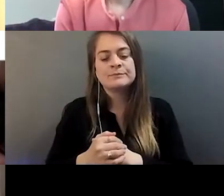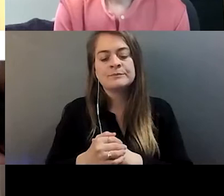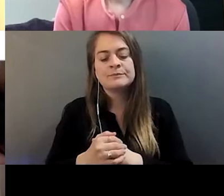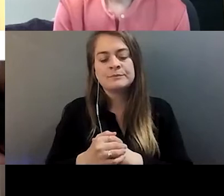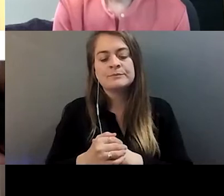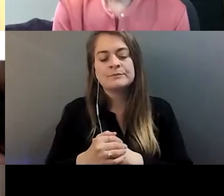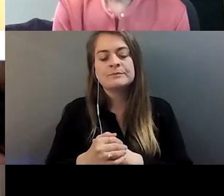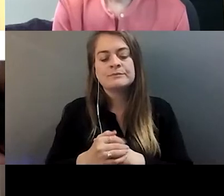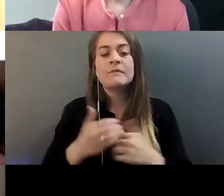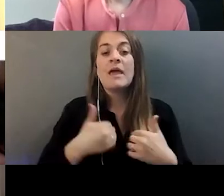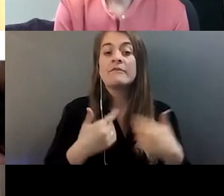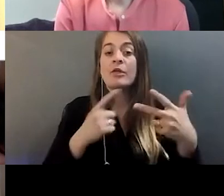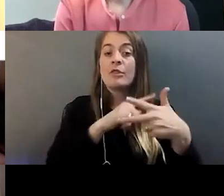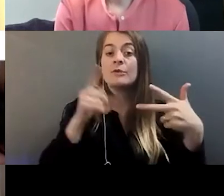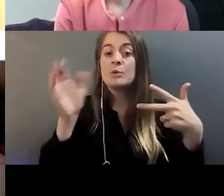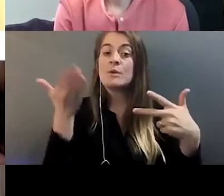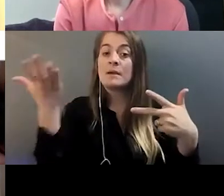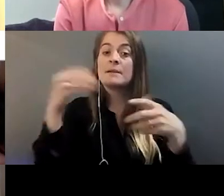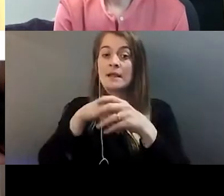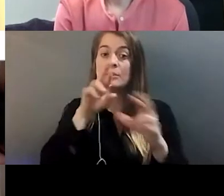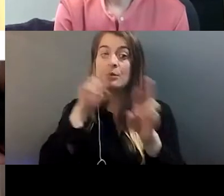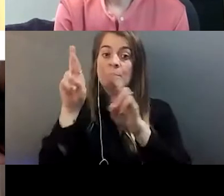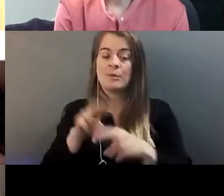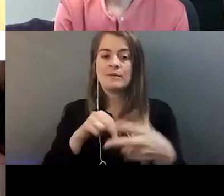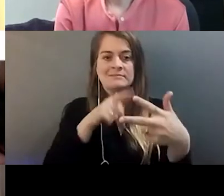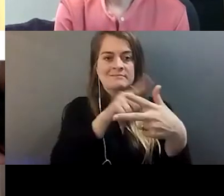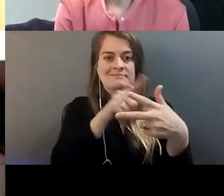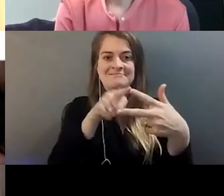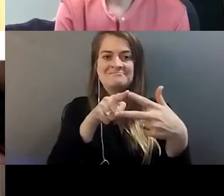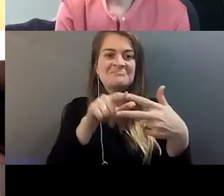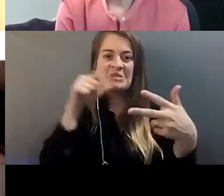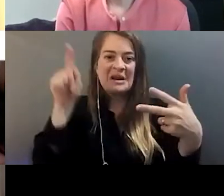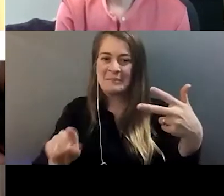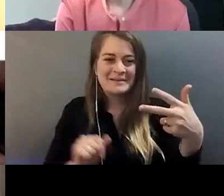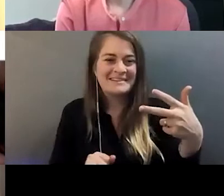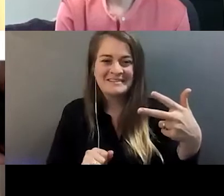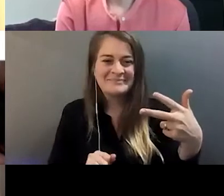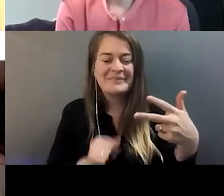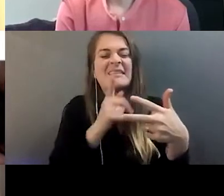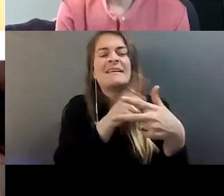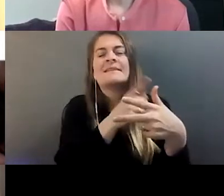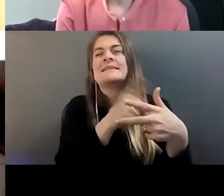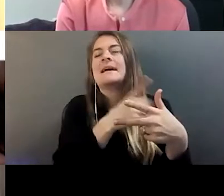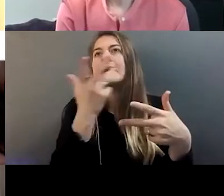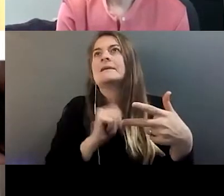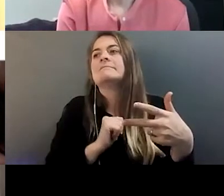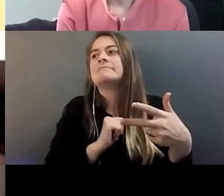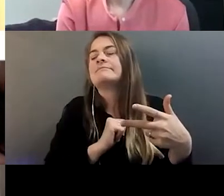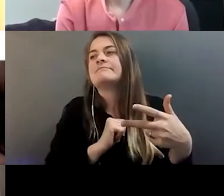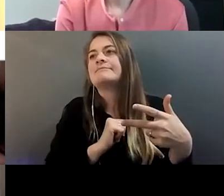I made three recommendations in the report. Two of them are simply not going to happen. One of them was